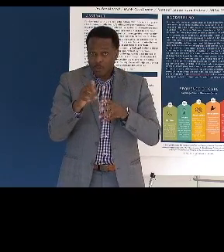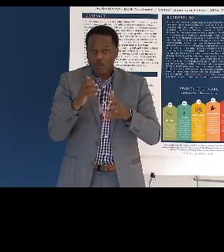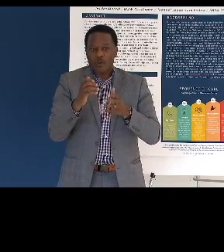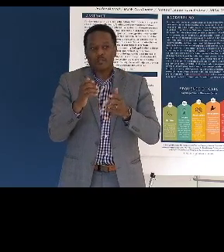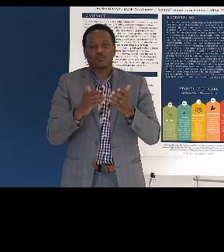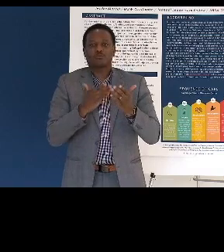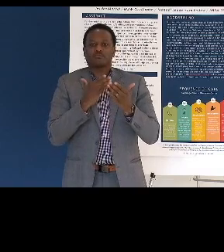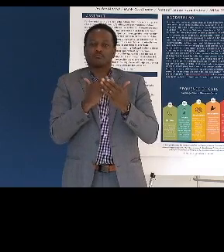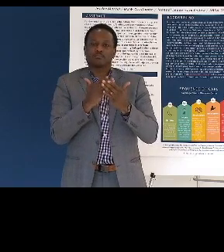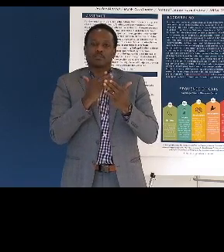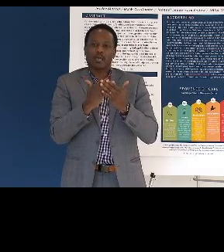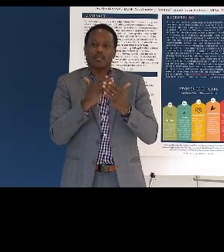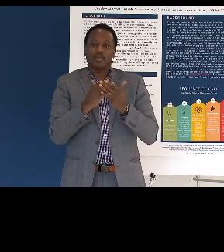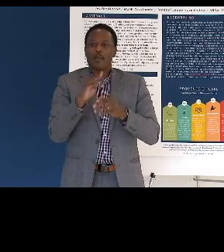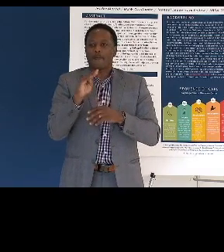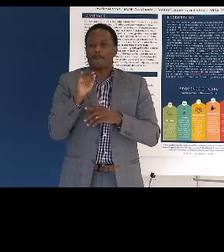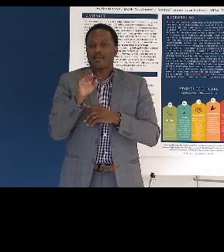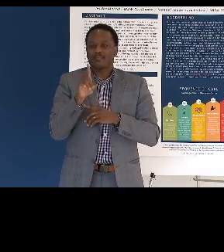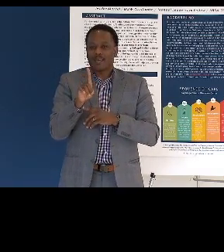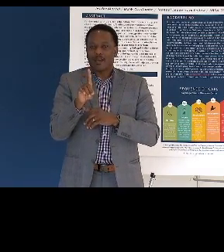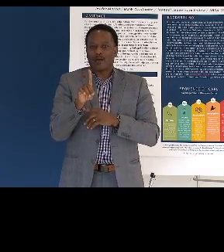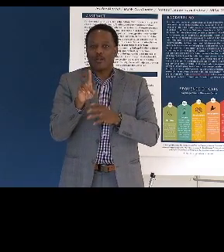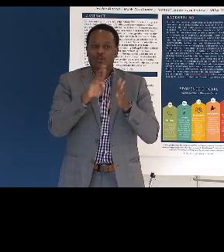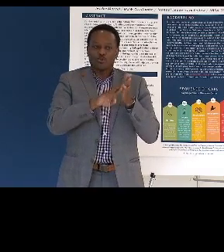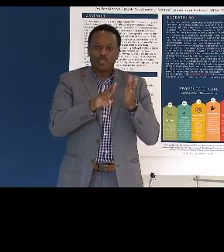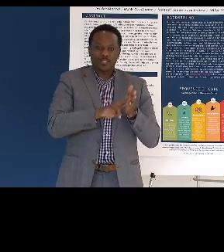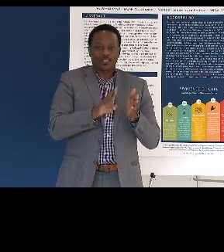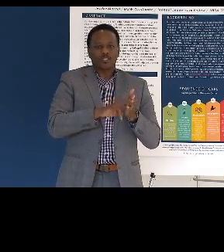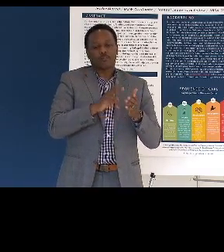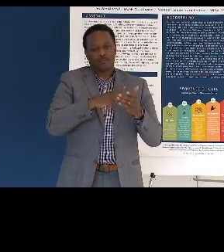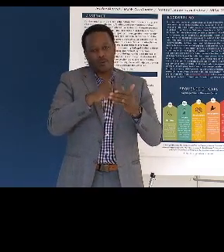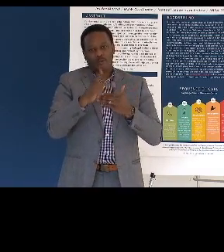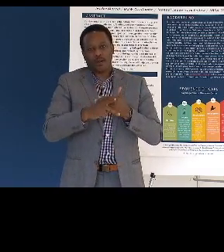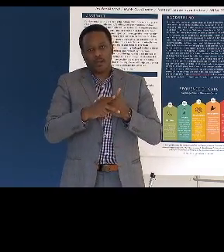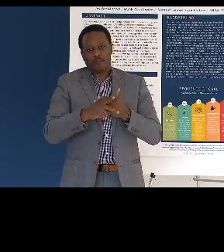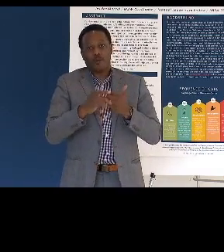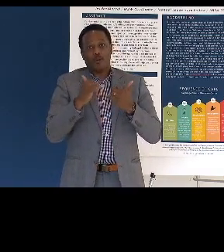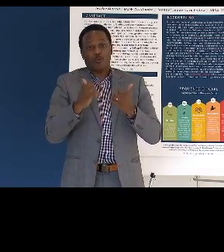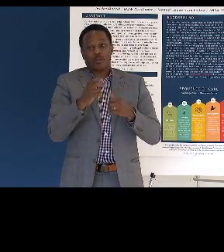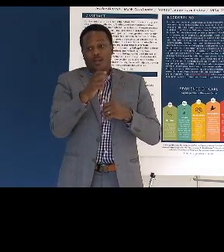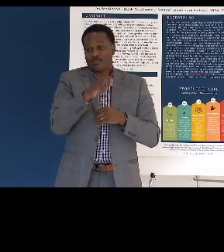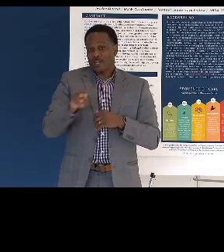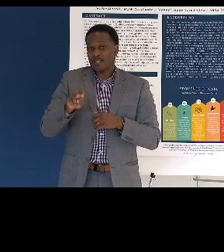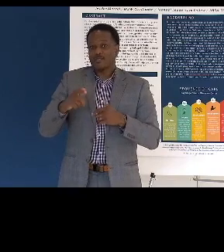Foundation for its generous support of the Mandel Leadership Fellows program. We'll now transition to the live